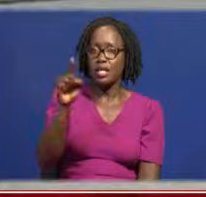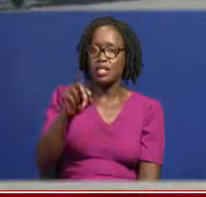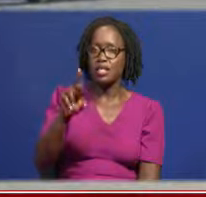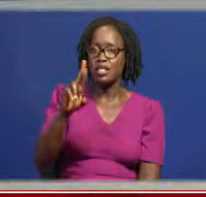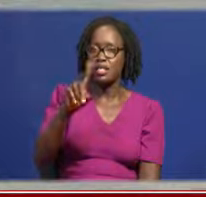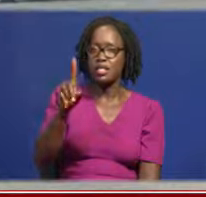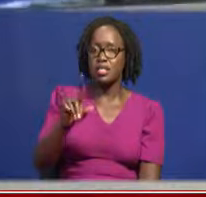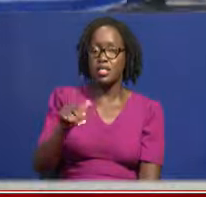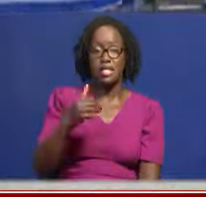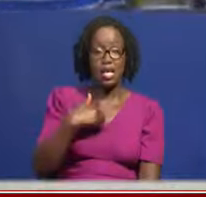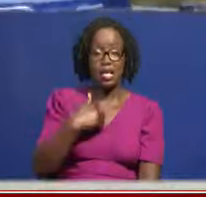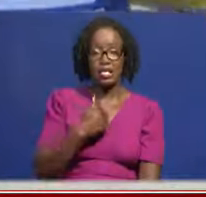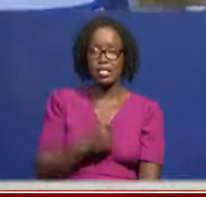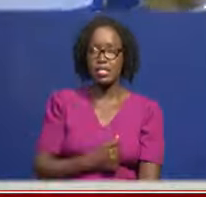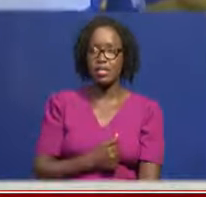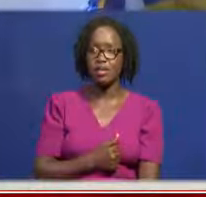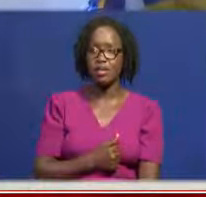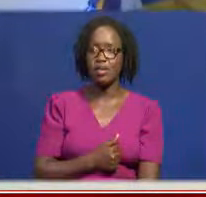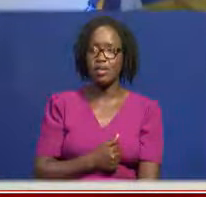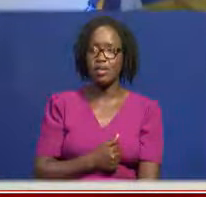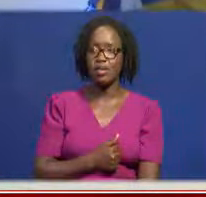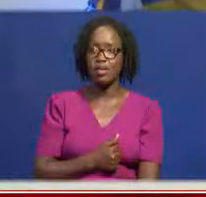story.